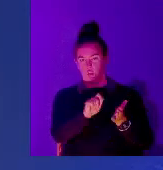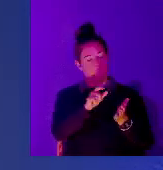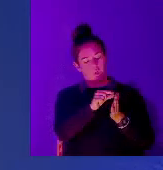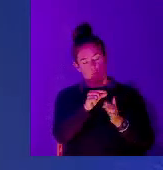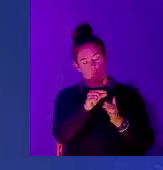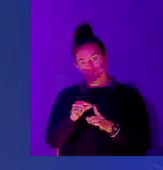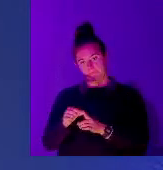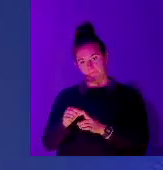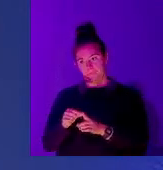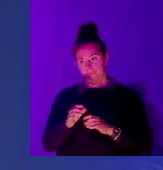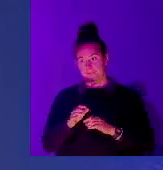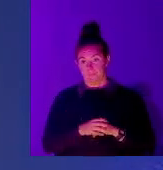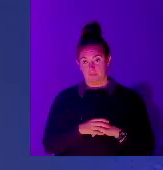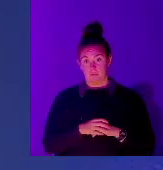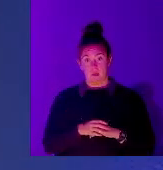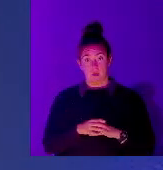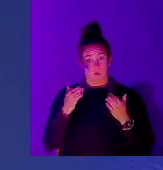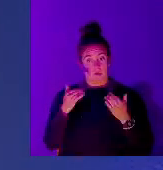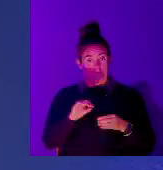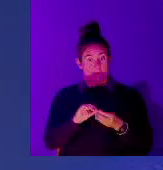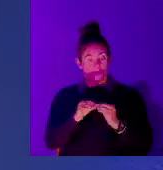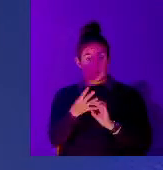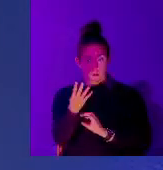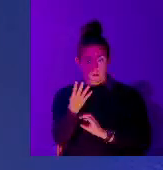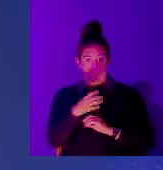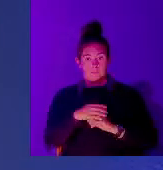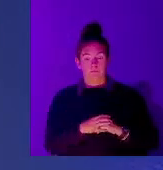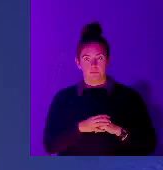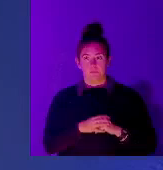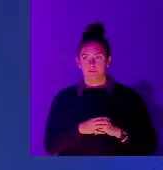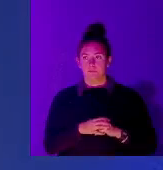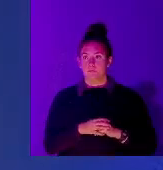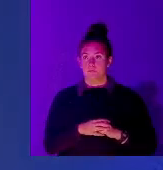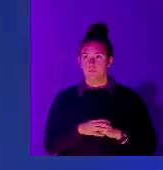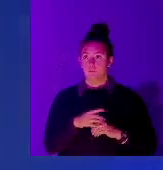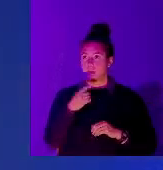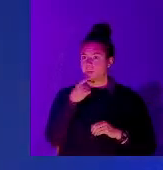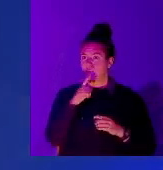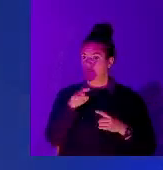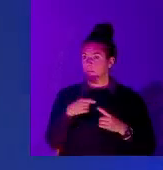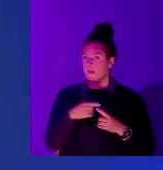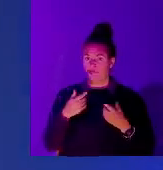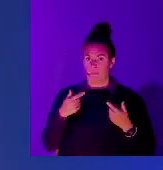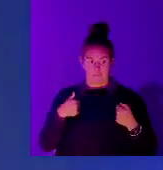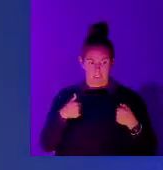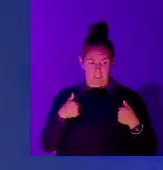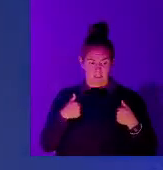Consideration number four. What does it say about me? What does it say about myself?